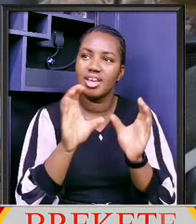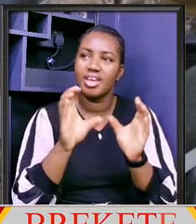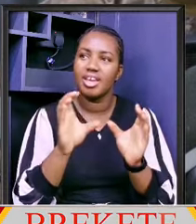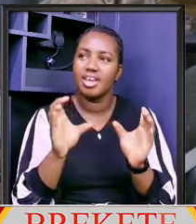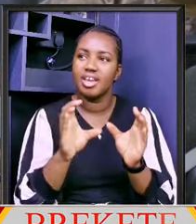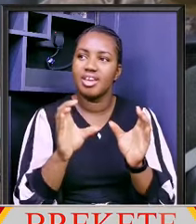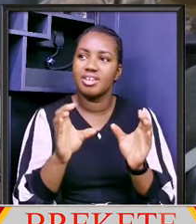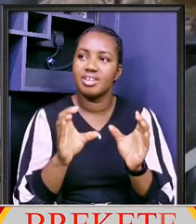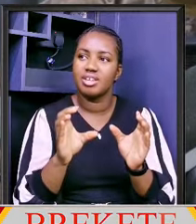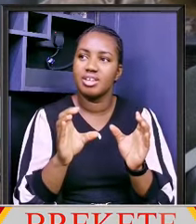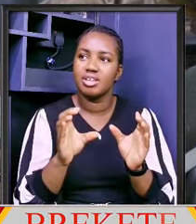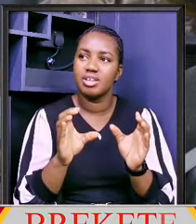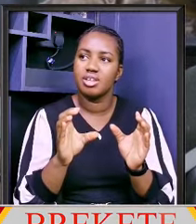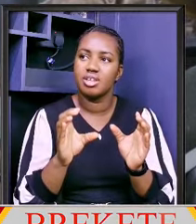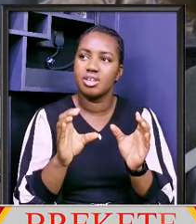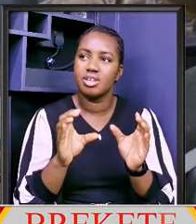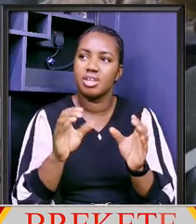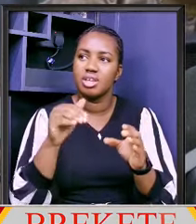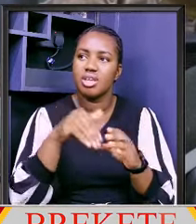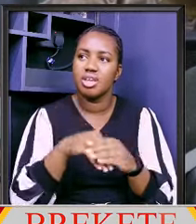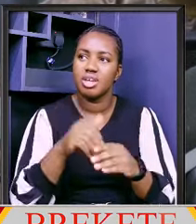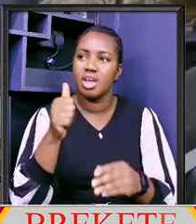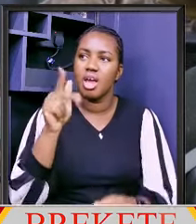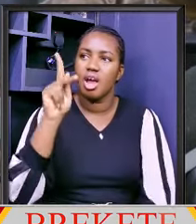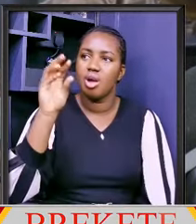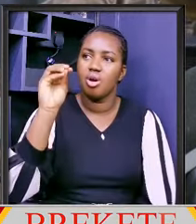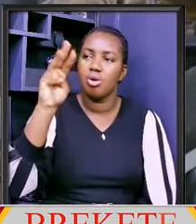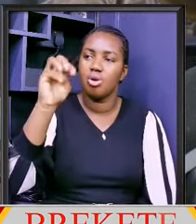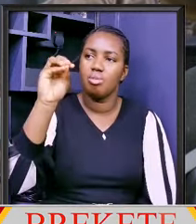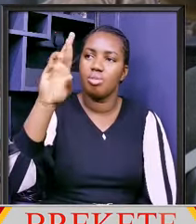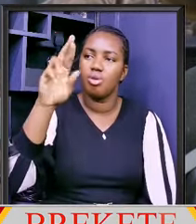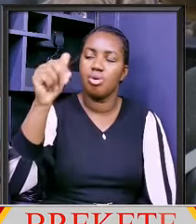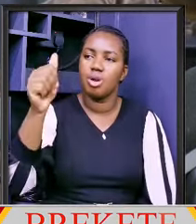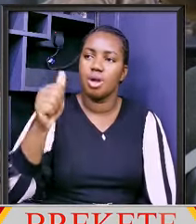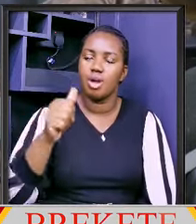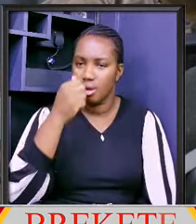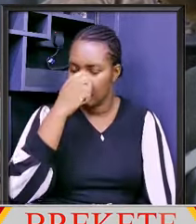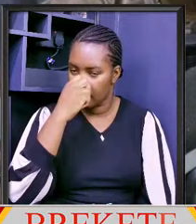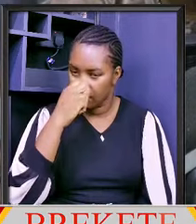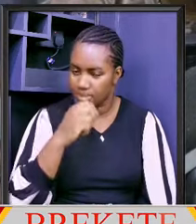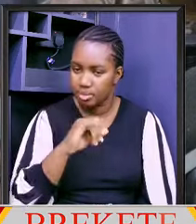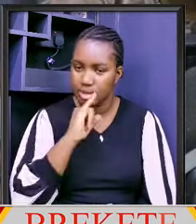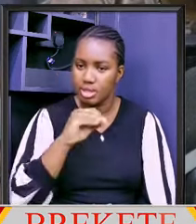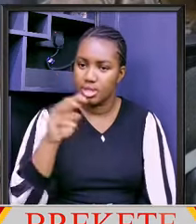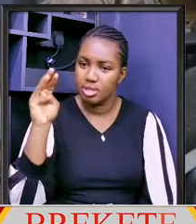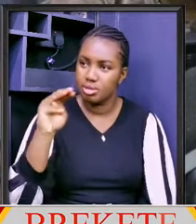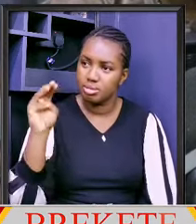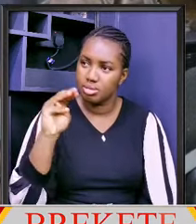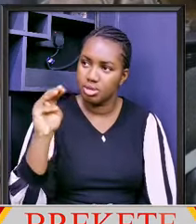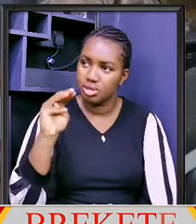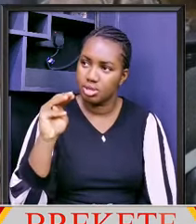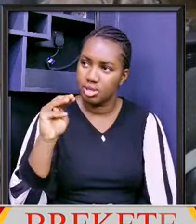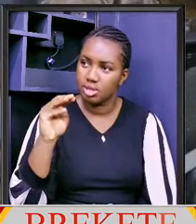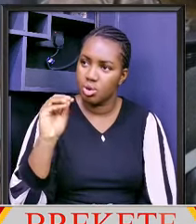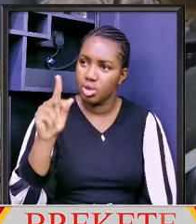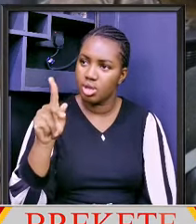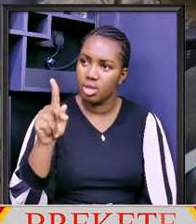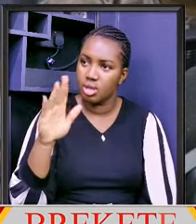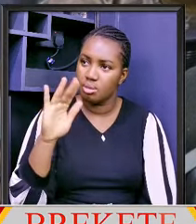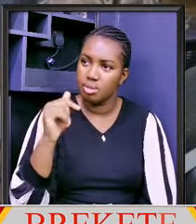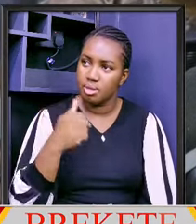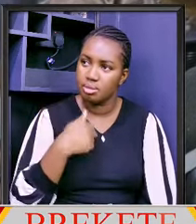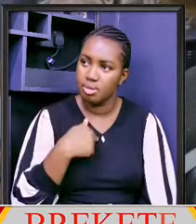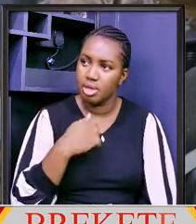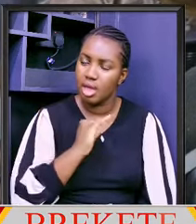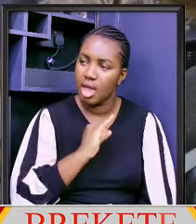designation. Within the Akumura. Okay. Is Monday okay by you, sir? Monday is not okay. I need to consult